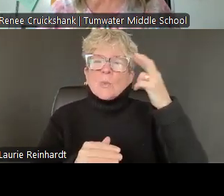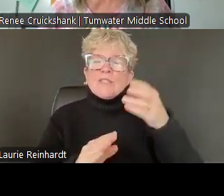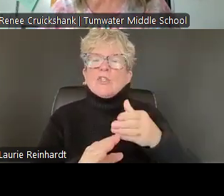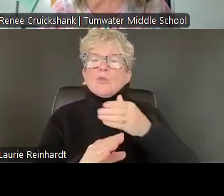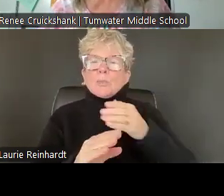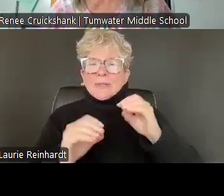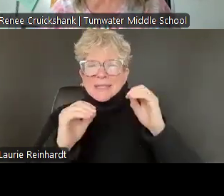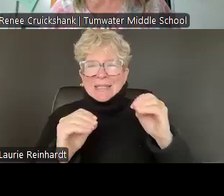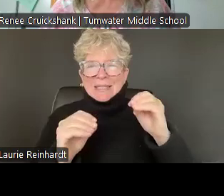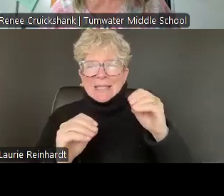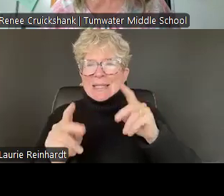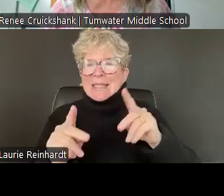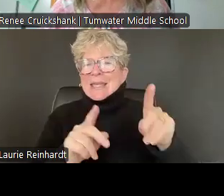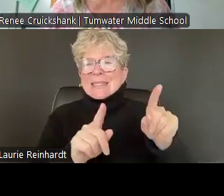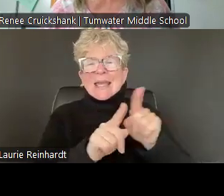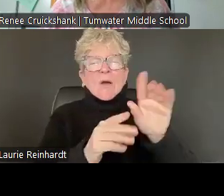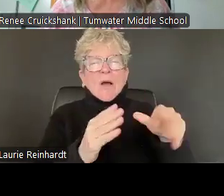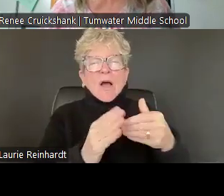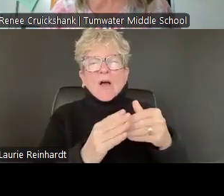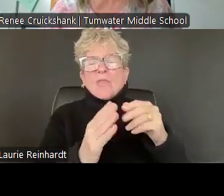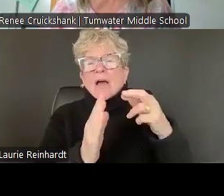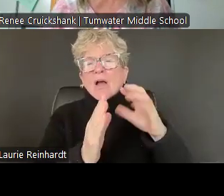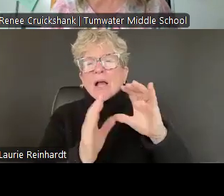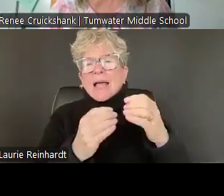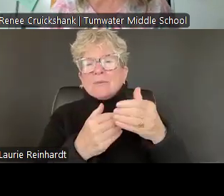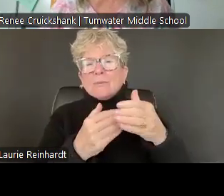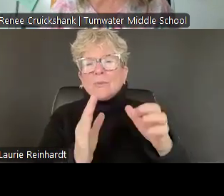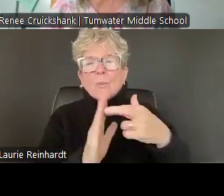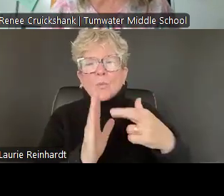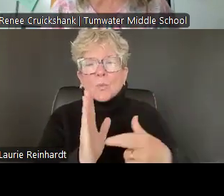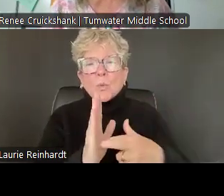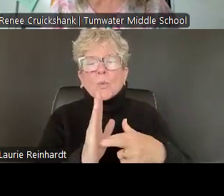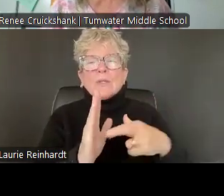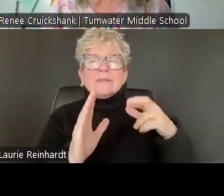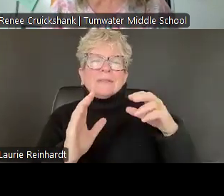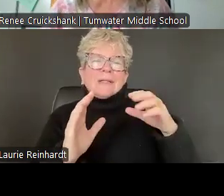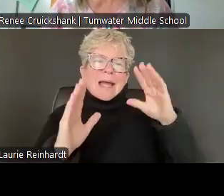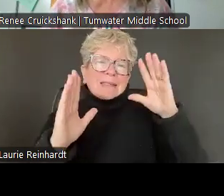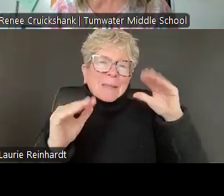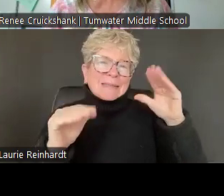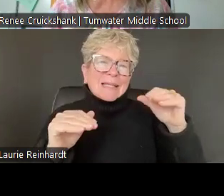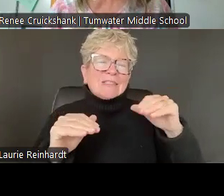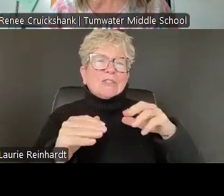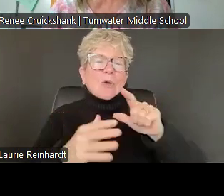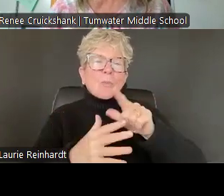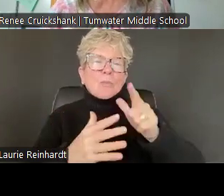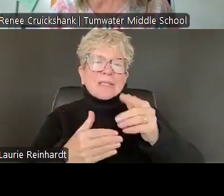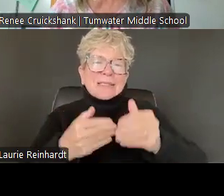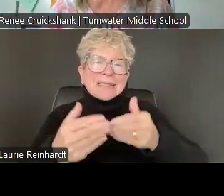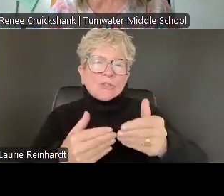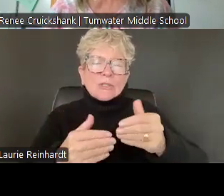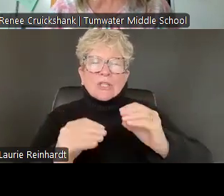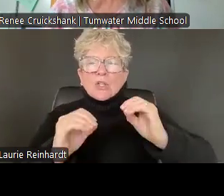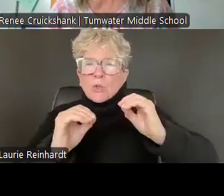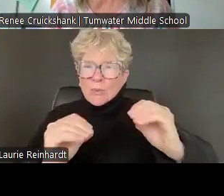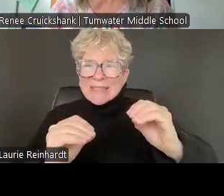like all your classroom rules, expectations, procedures, you teach those and you reinforce those. So I